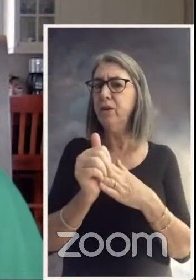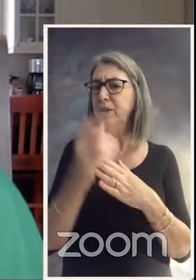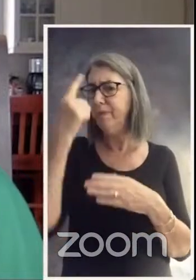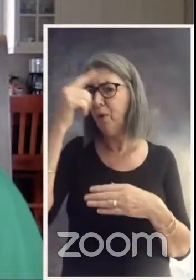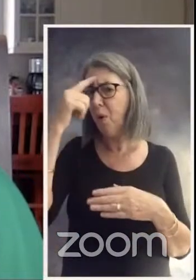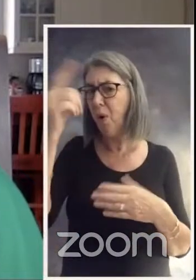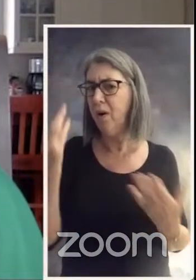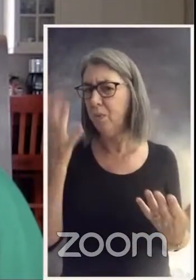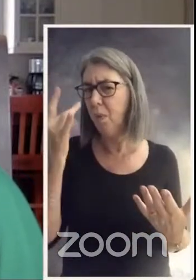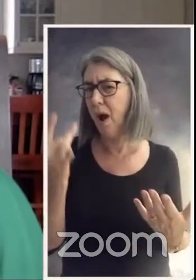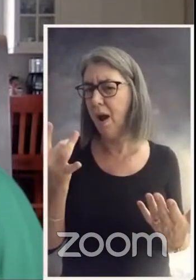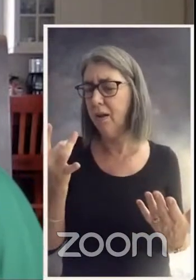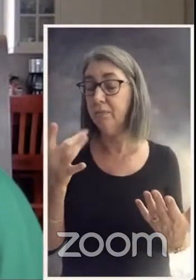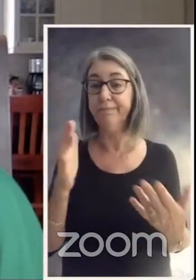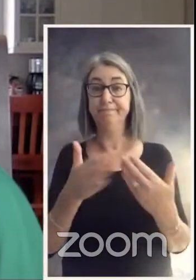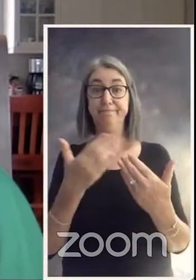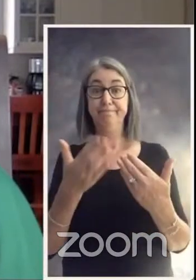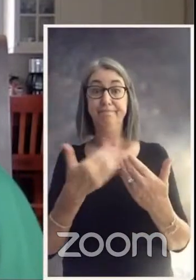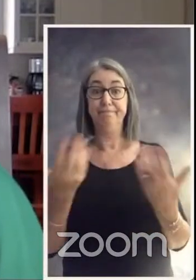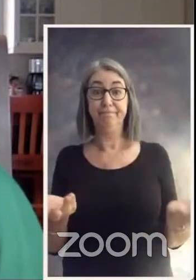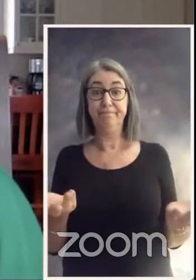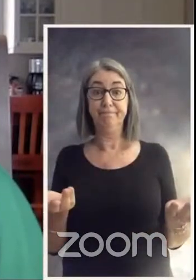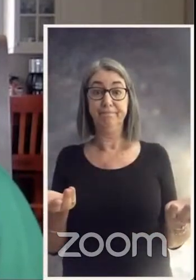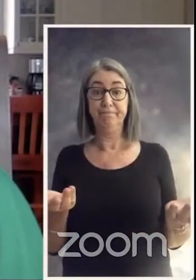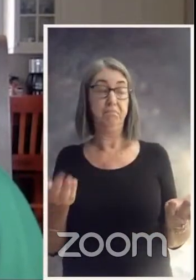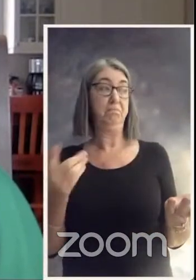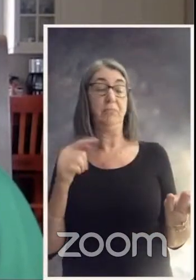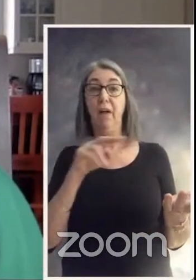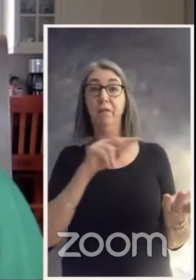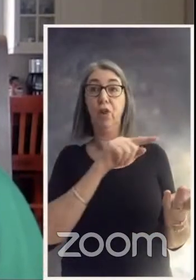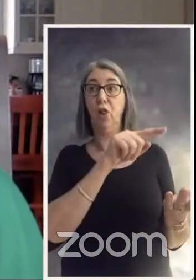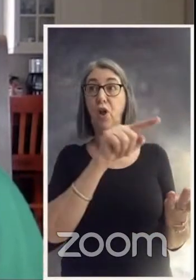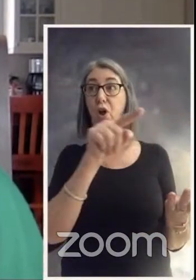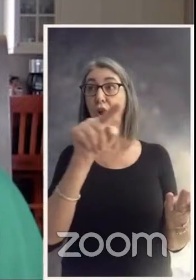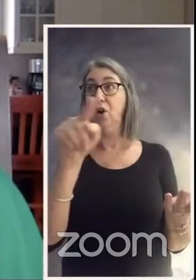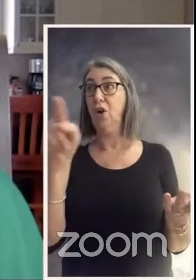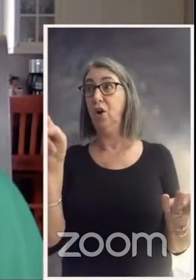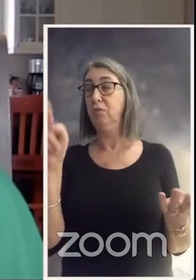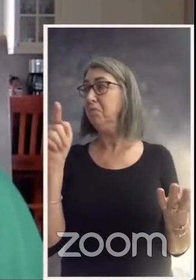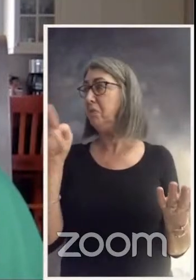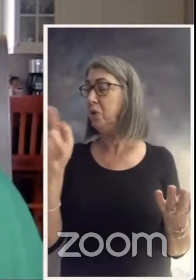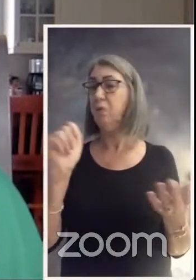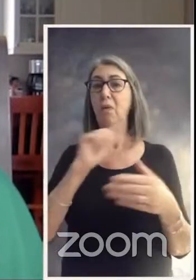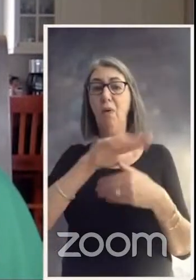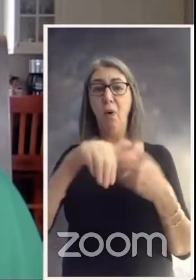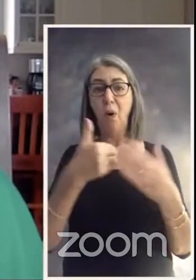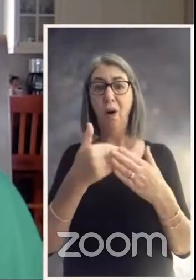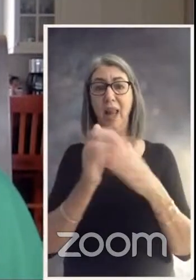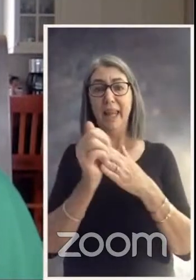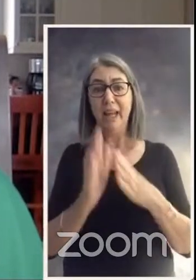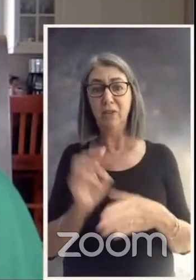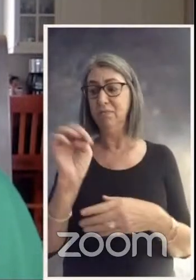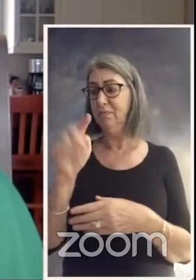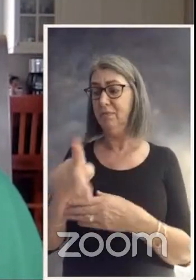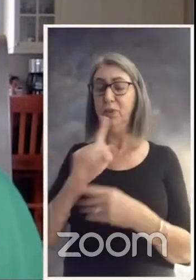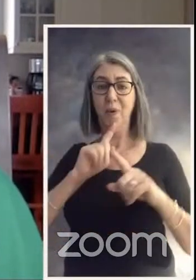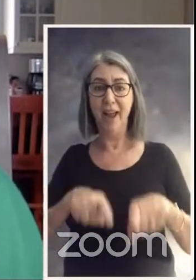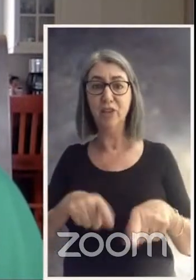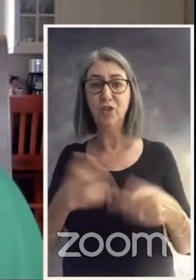leadership. Well, that's easy. I just have to draw from you and all the leaders at My Sister's Place to